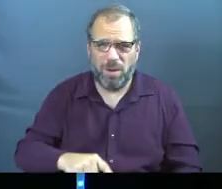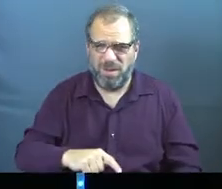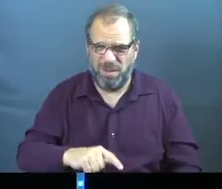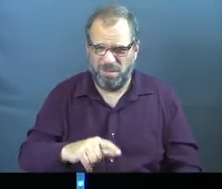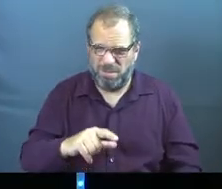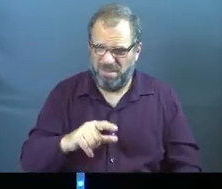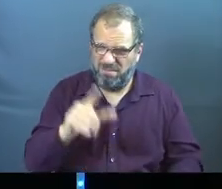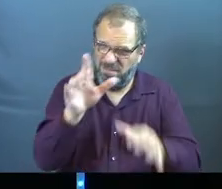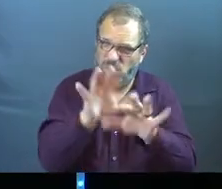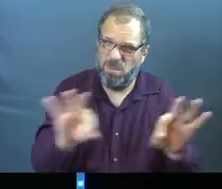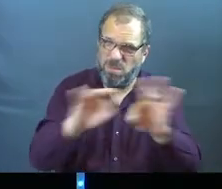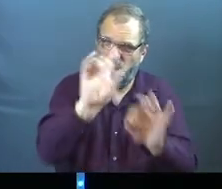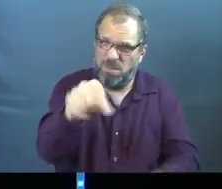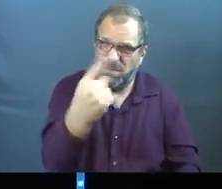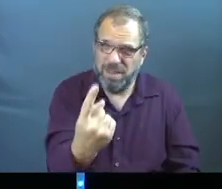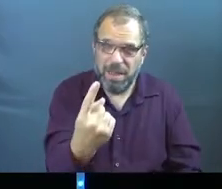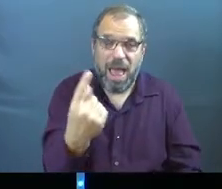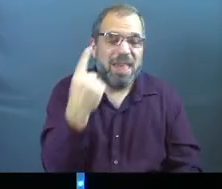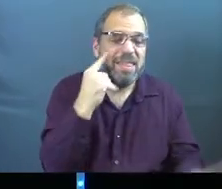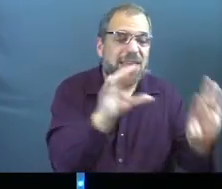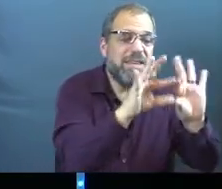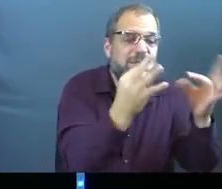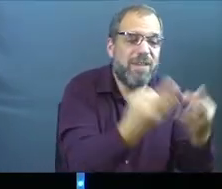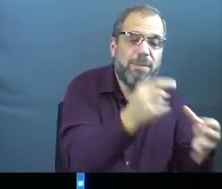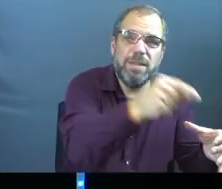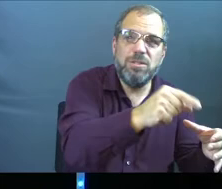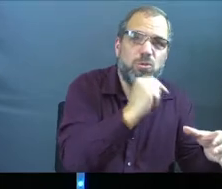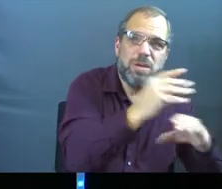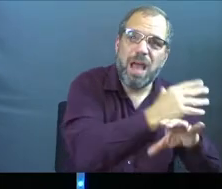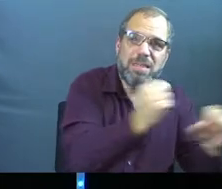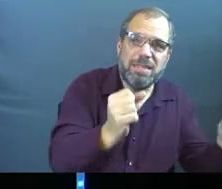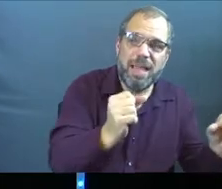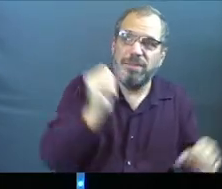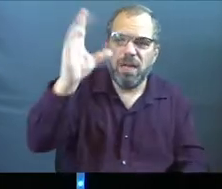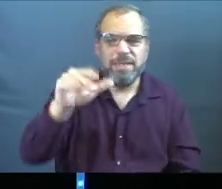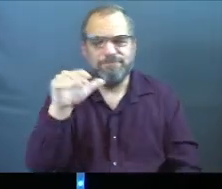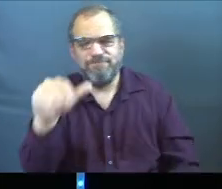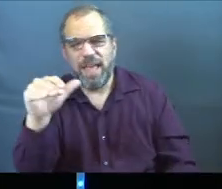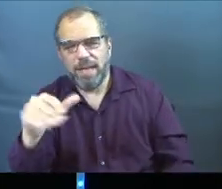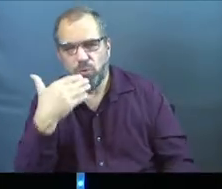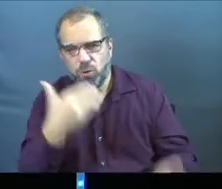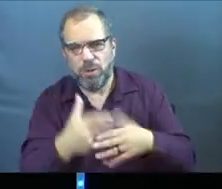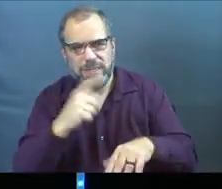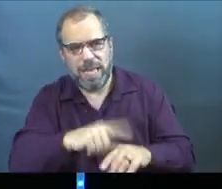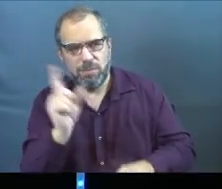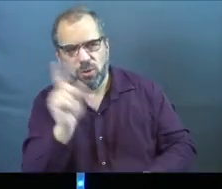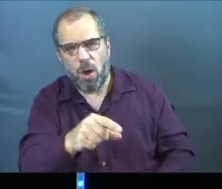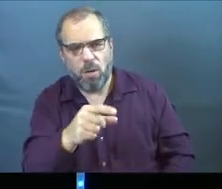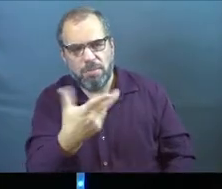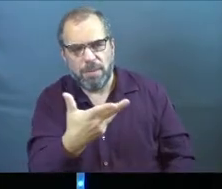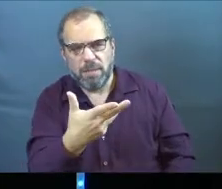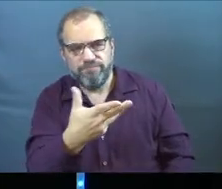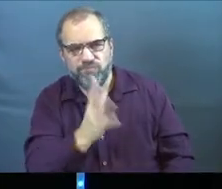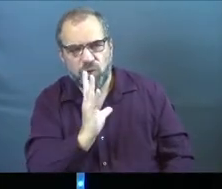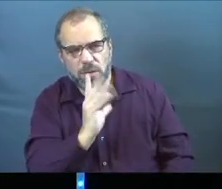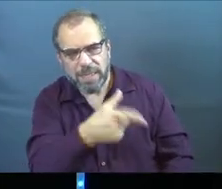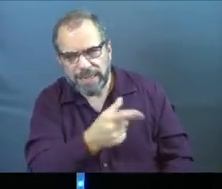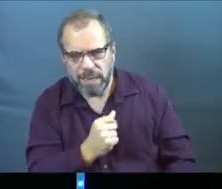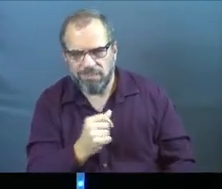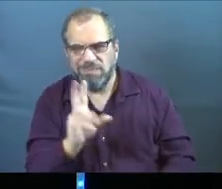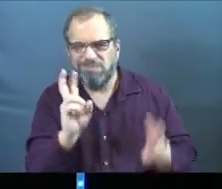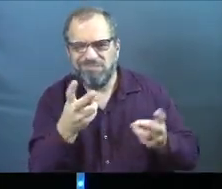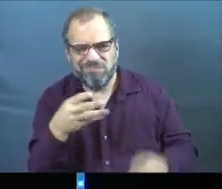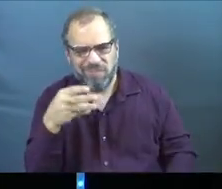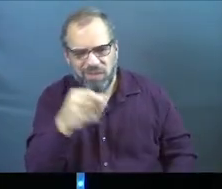you. Think of those loved ones that we're concerned about. God's like, hey, maybe now's a good time to go plant some seeds. Maybe now's